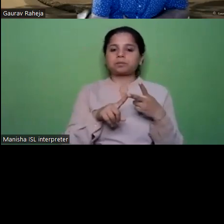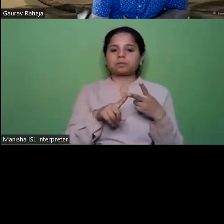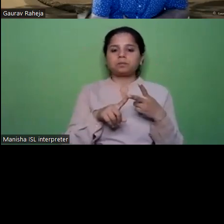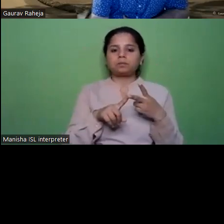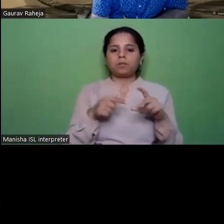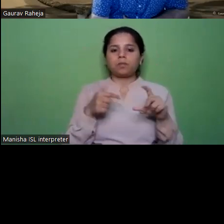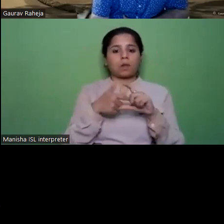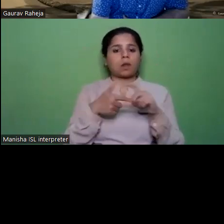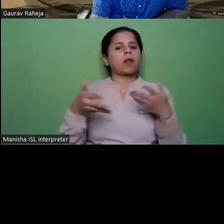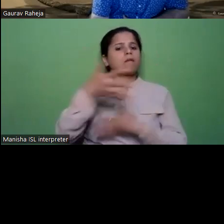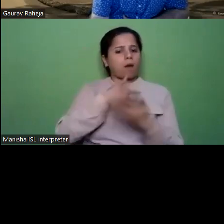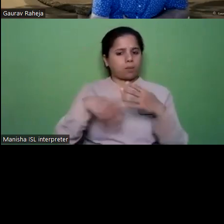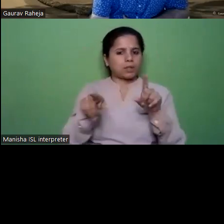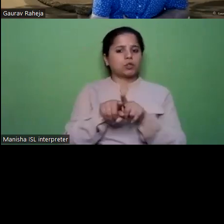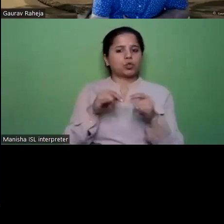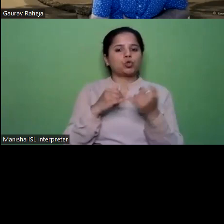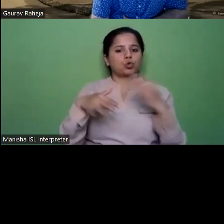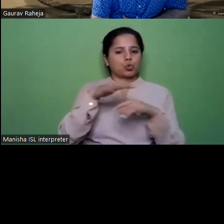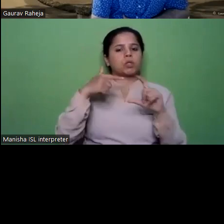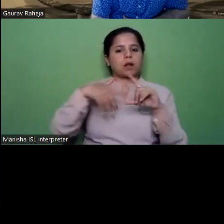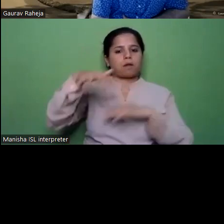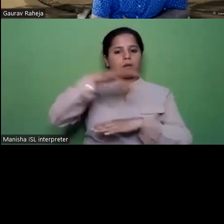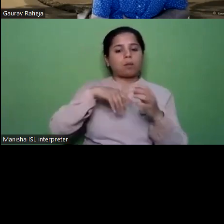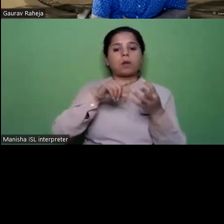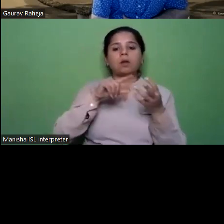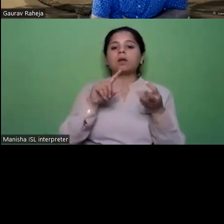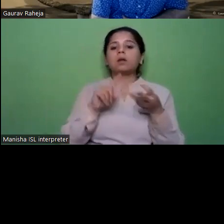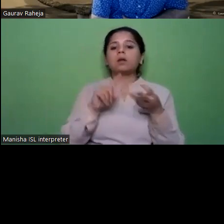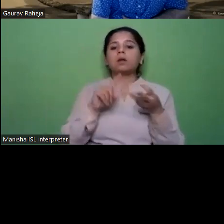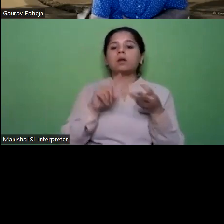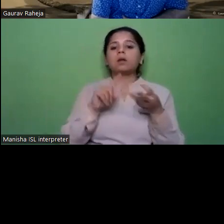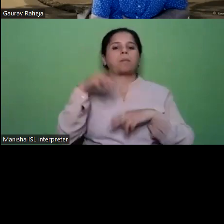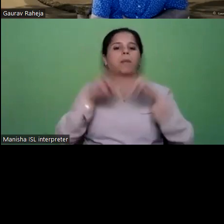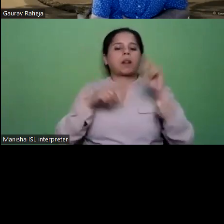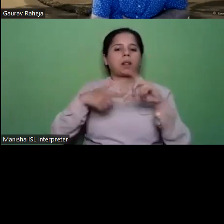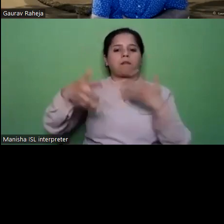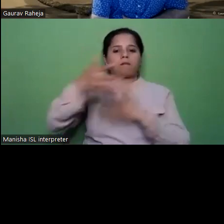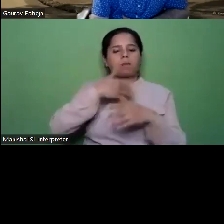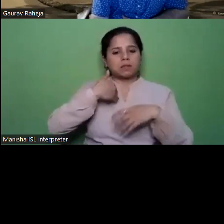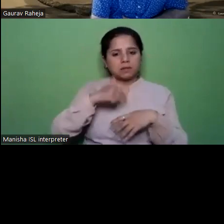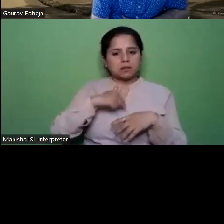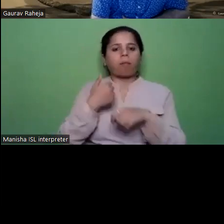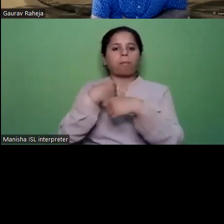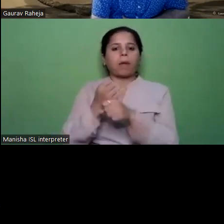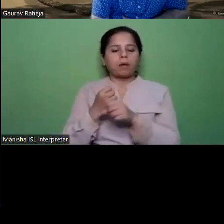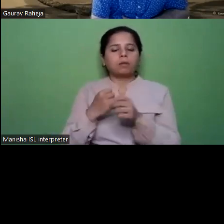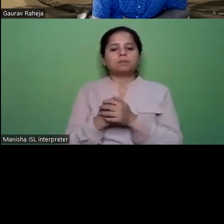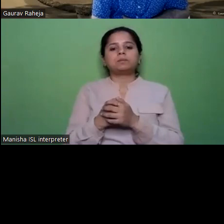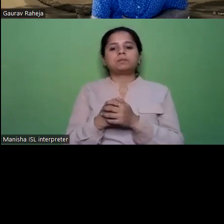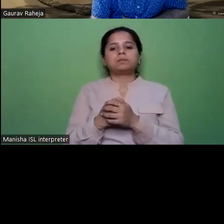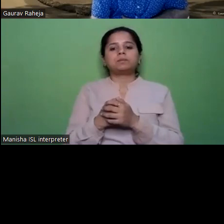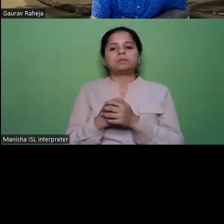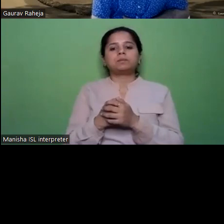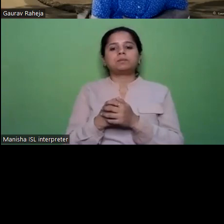also a social environment also as a built environment, and what did I say as a third